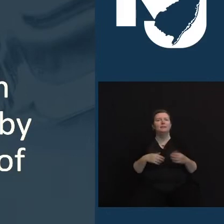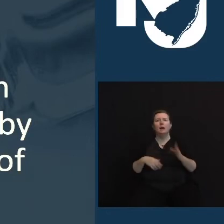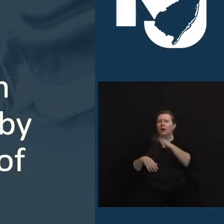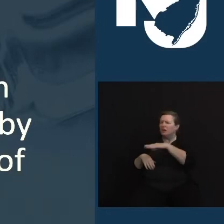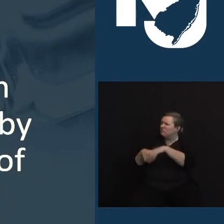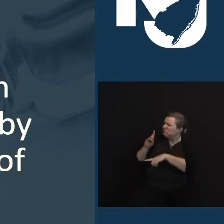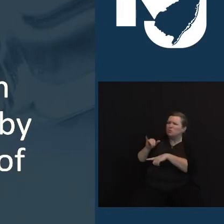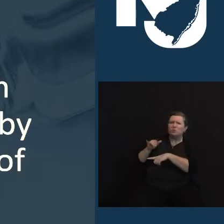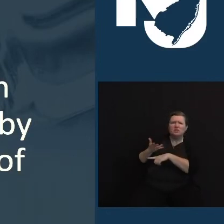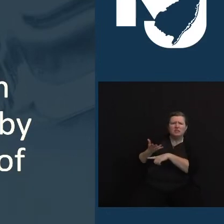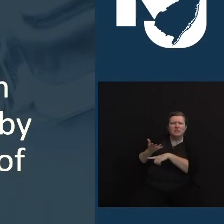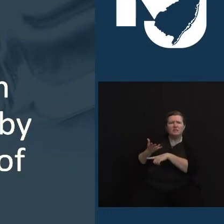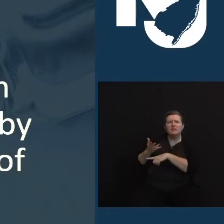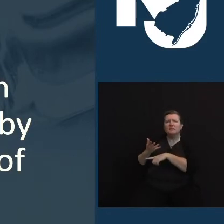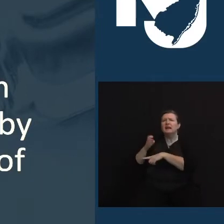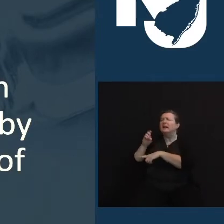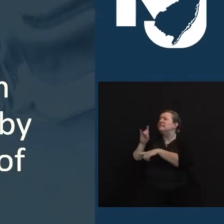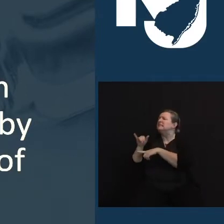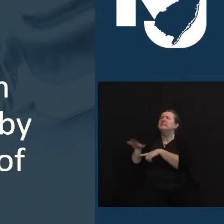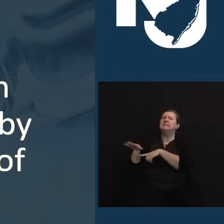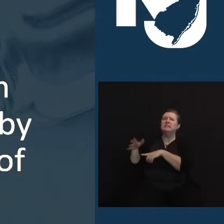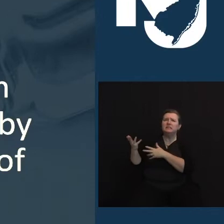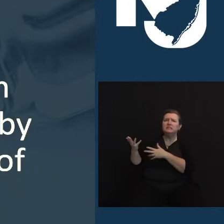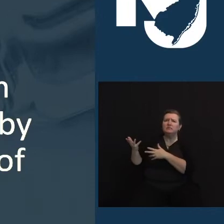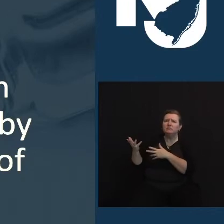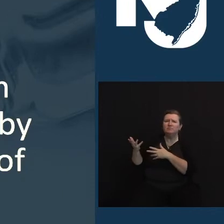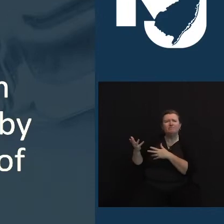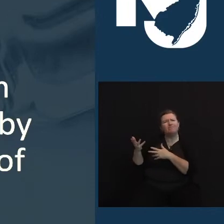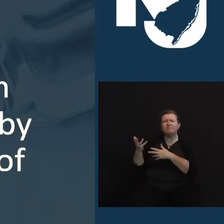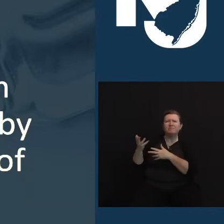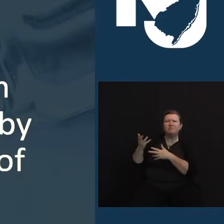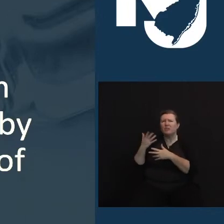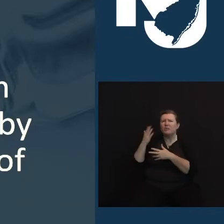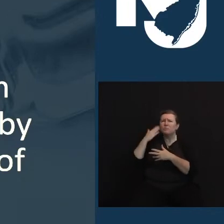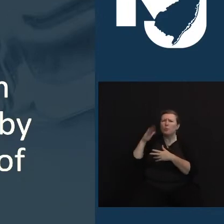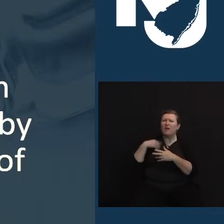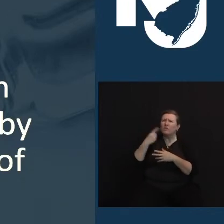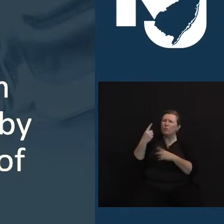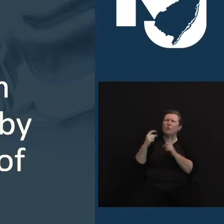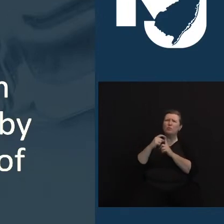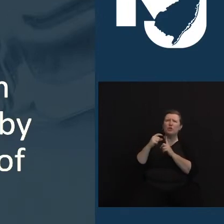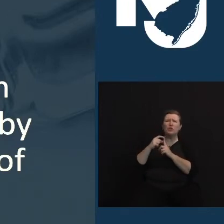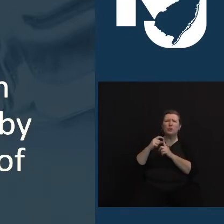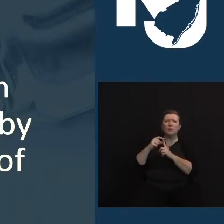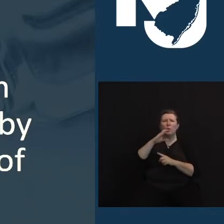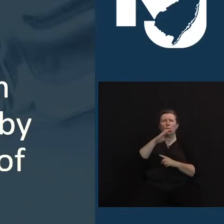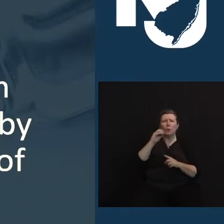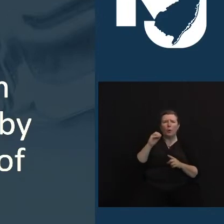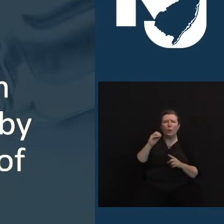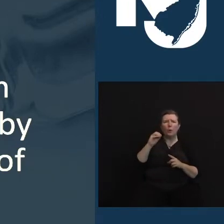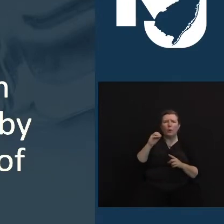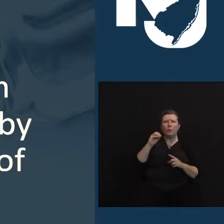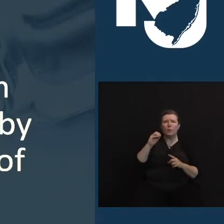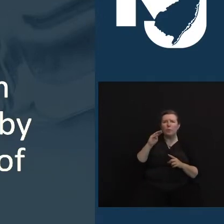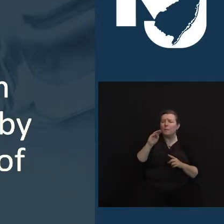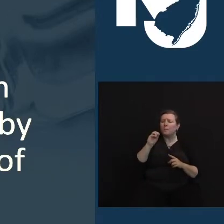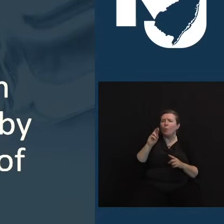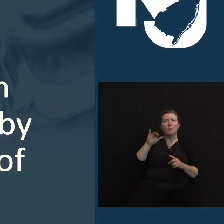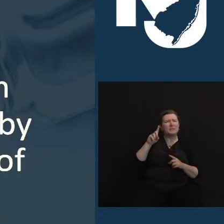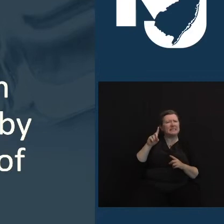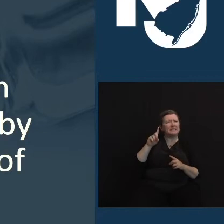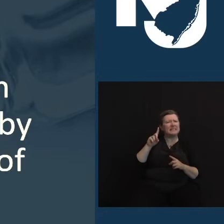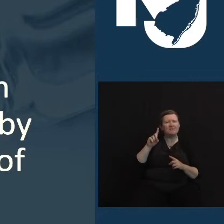word comorbidities. That's not what this is. This is folks with chronic real-time health challenges